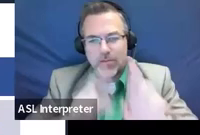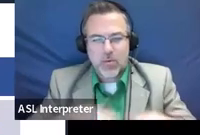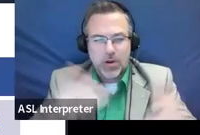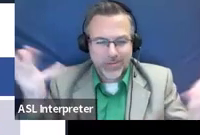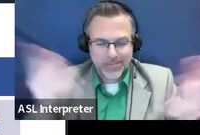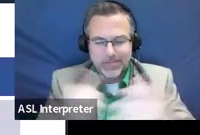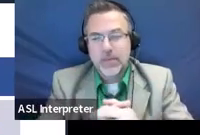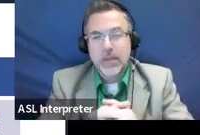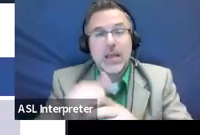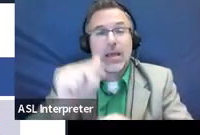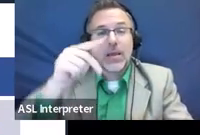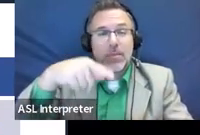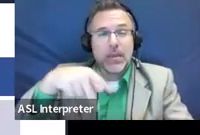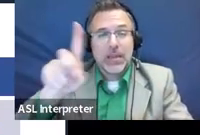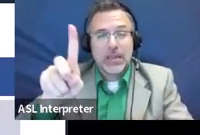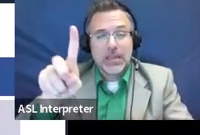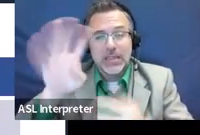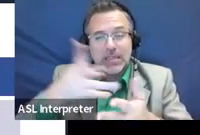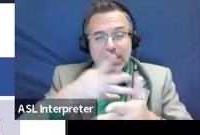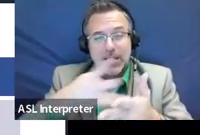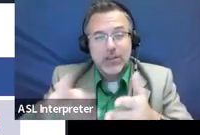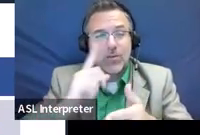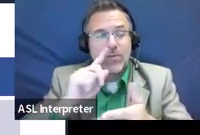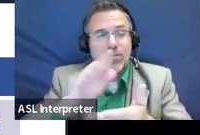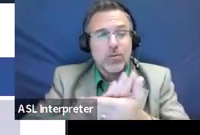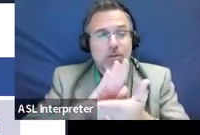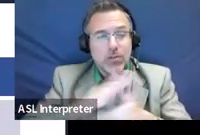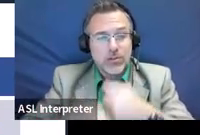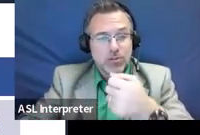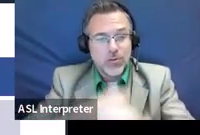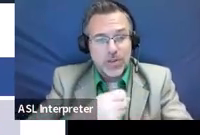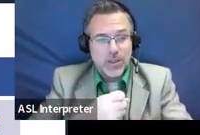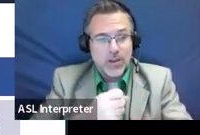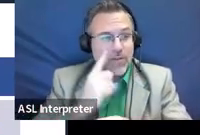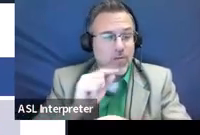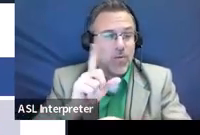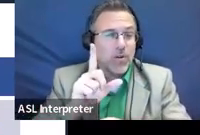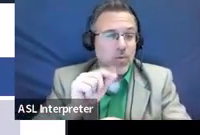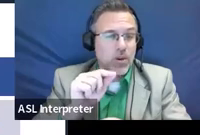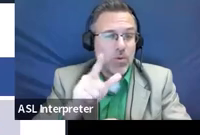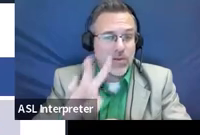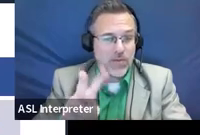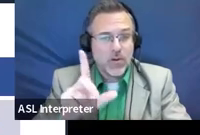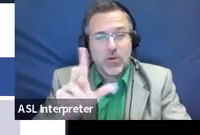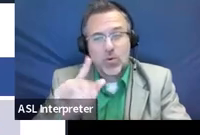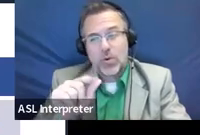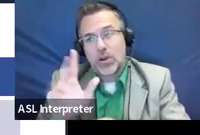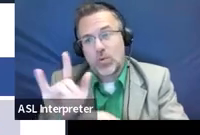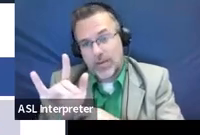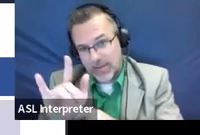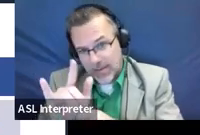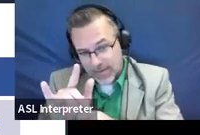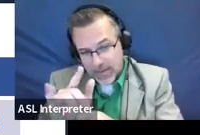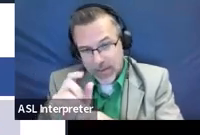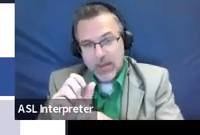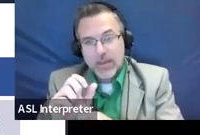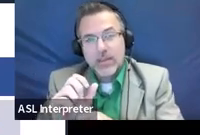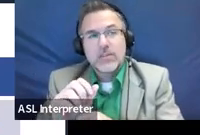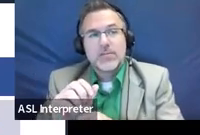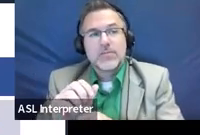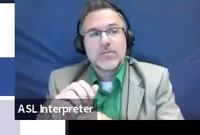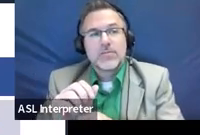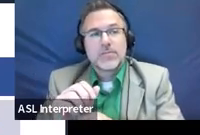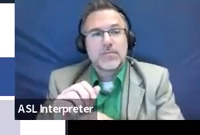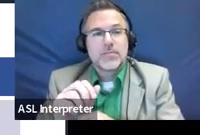is our PD schedule for the school year for 24-25. You can see we're here today. This is our 10-23. Advanced written notice,